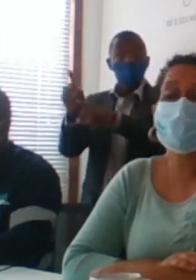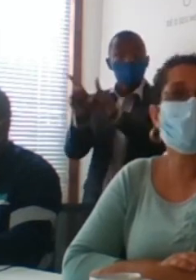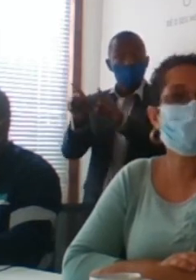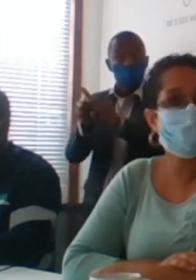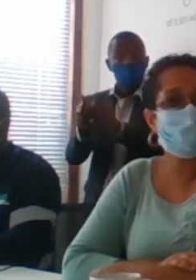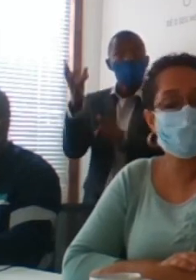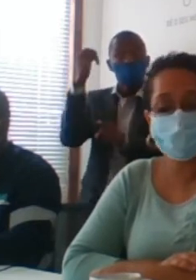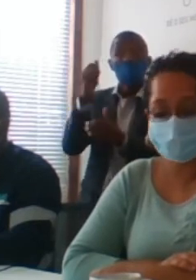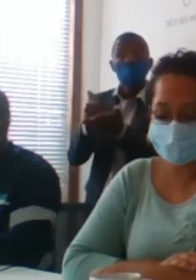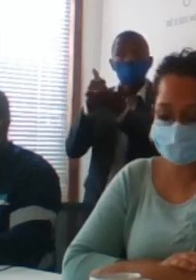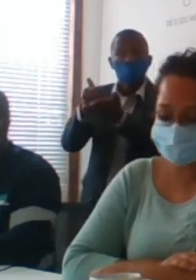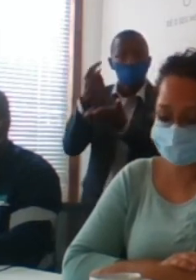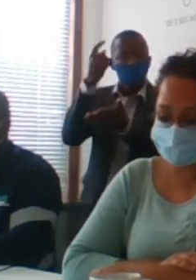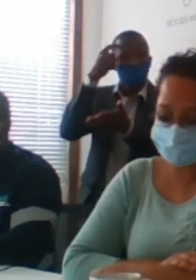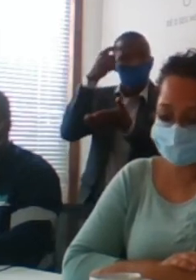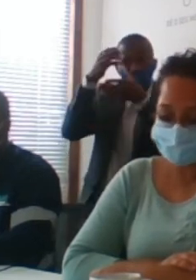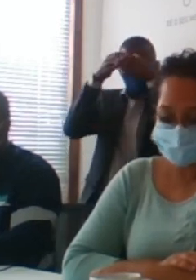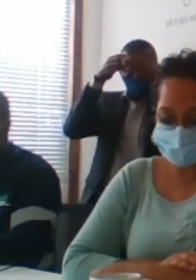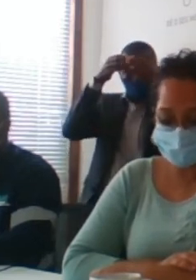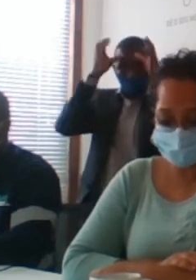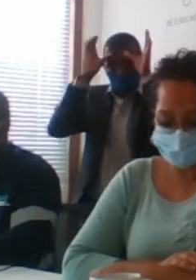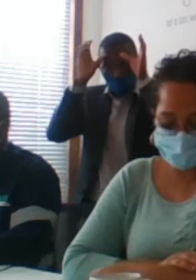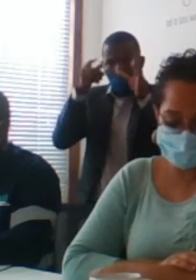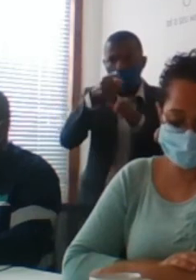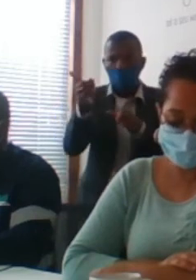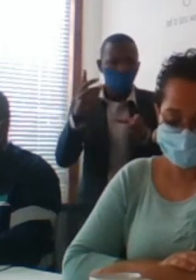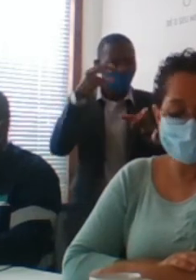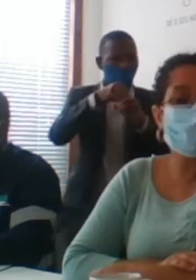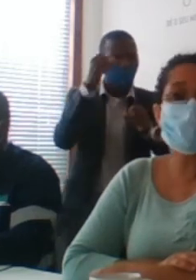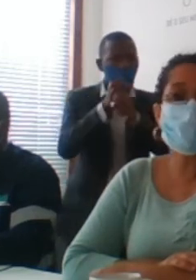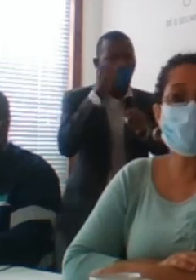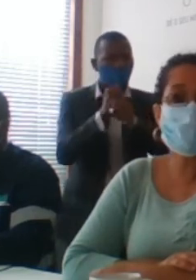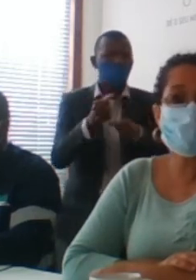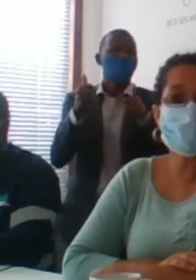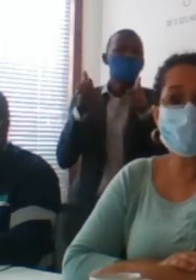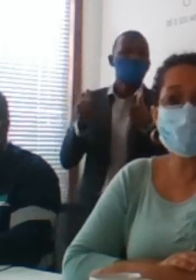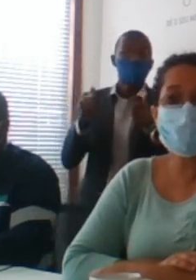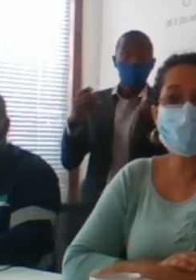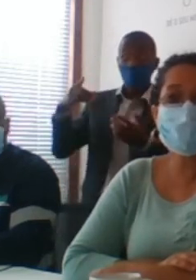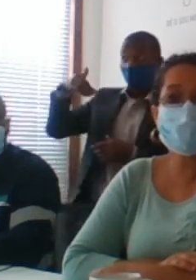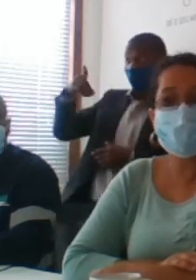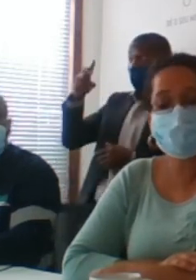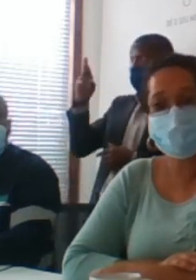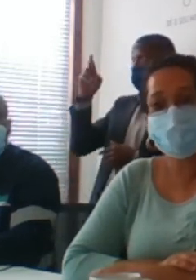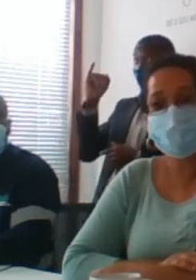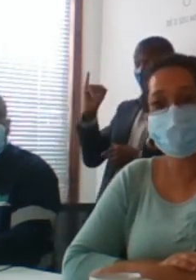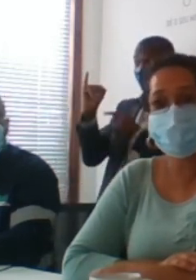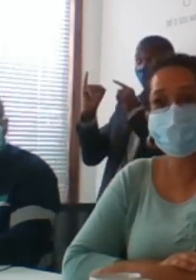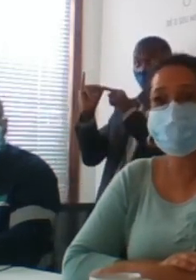and capacity, full capacity to be in the work environment. And PRI is now